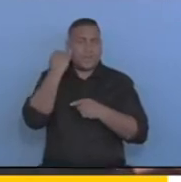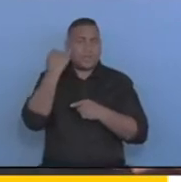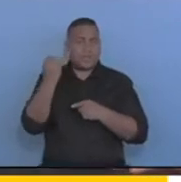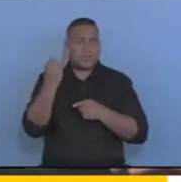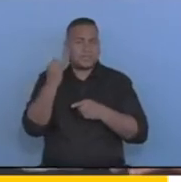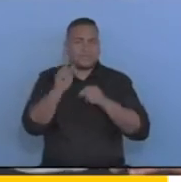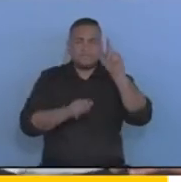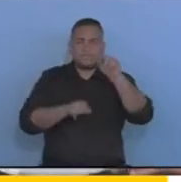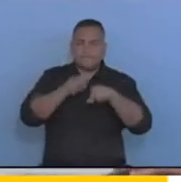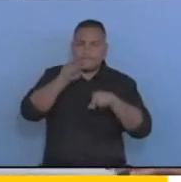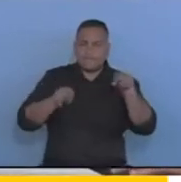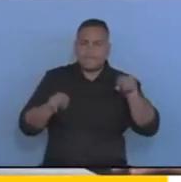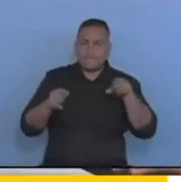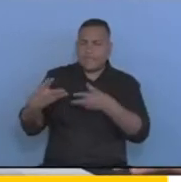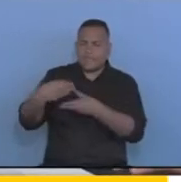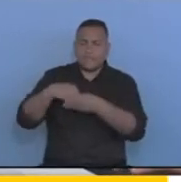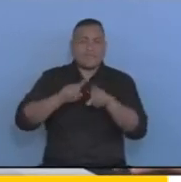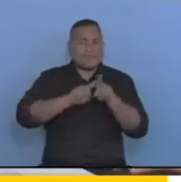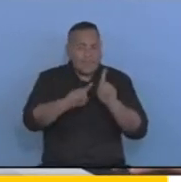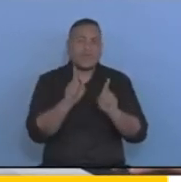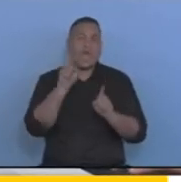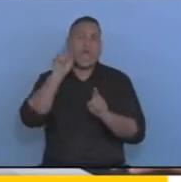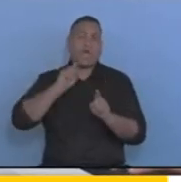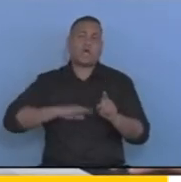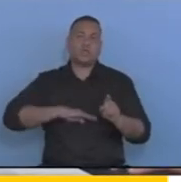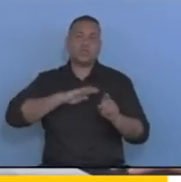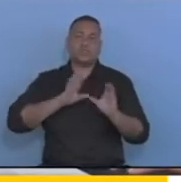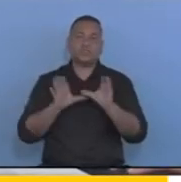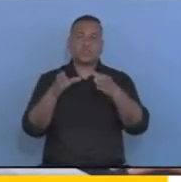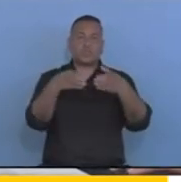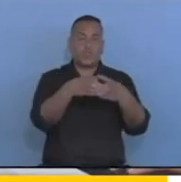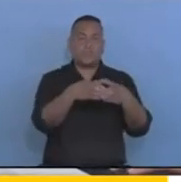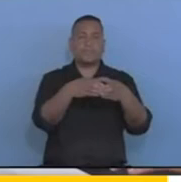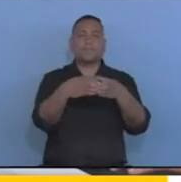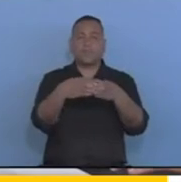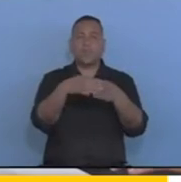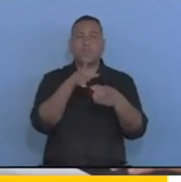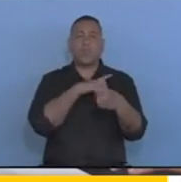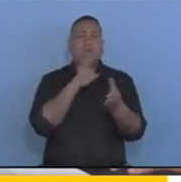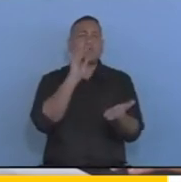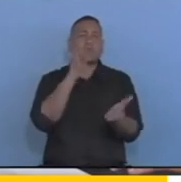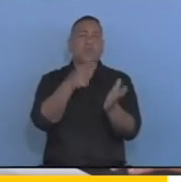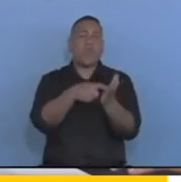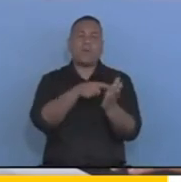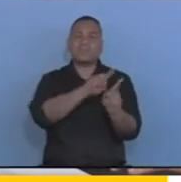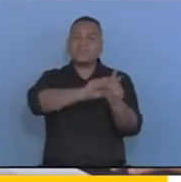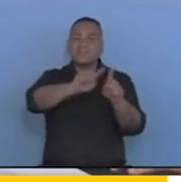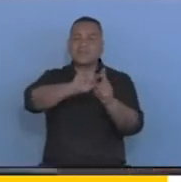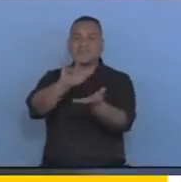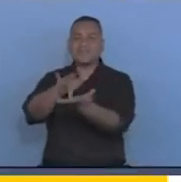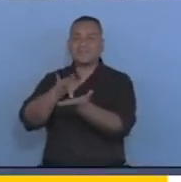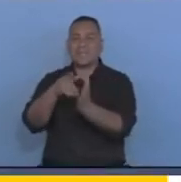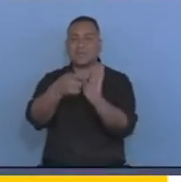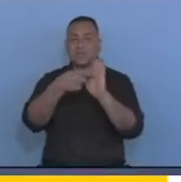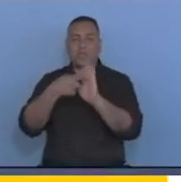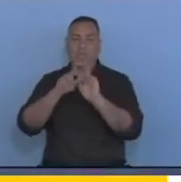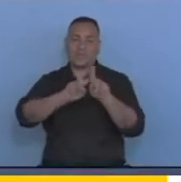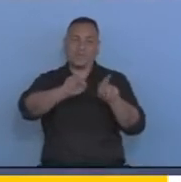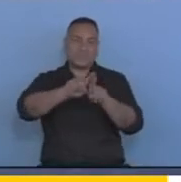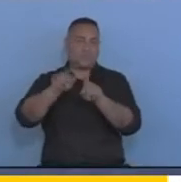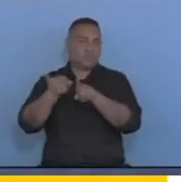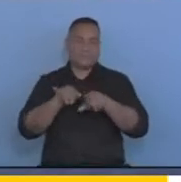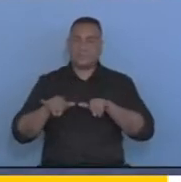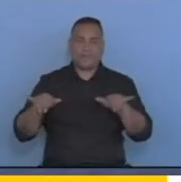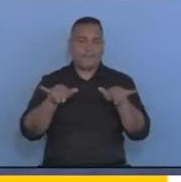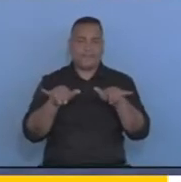age groups, and that also requires your facilitators to be very dynamic in the approach, you know, because you're having an array of students in the workshop with you.